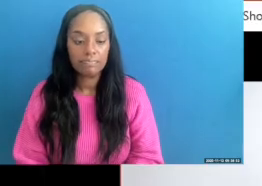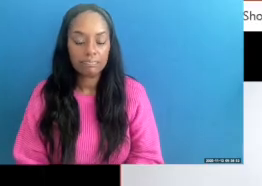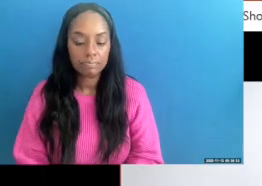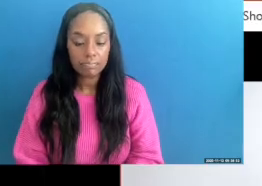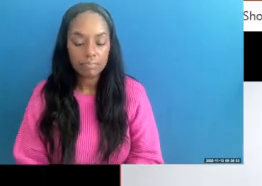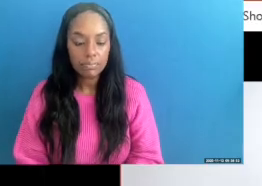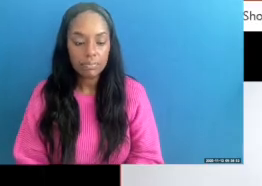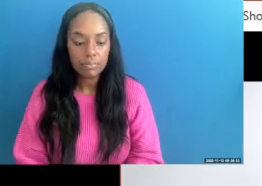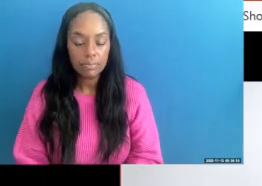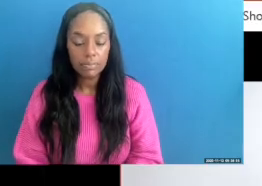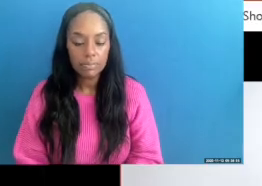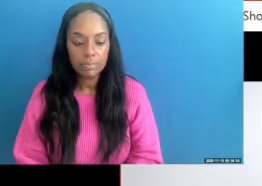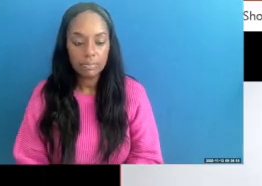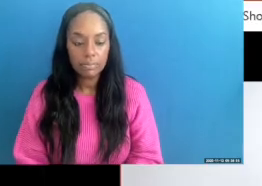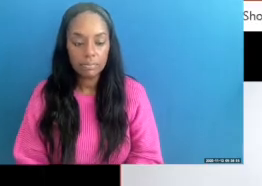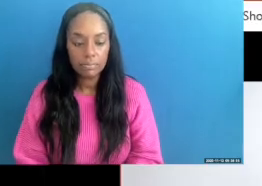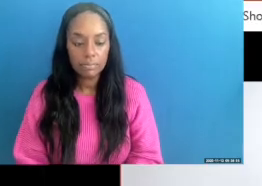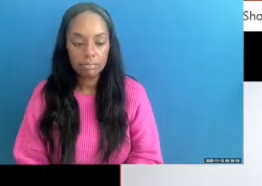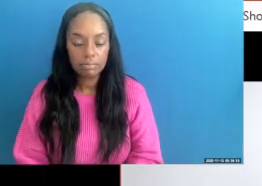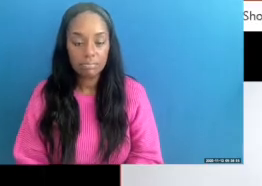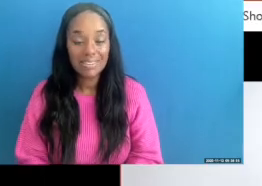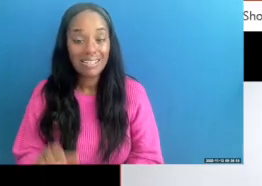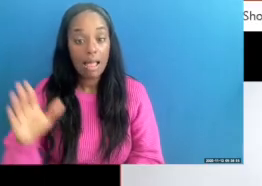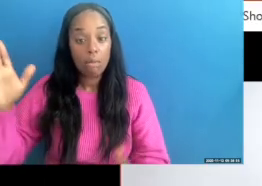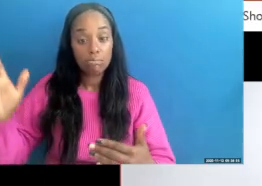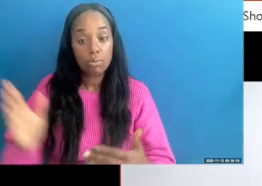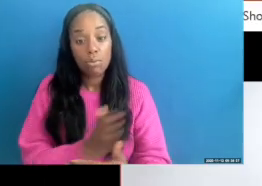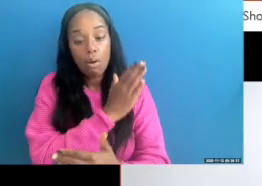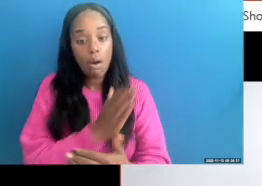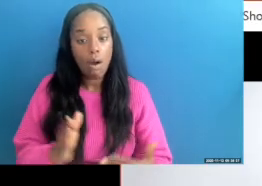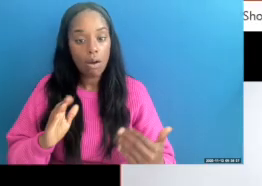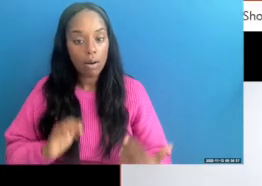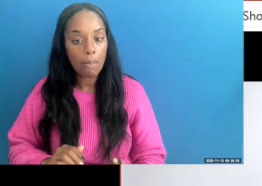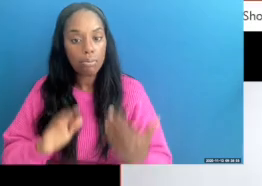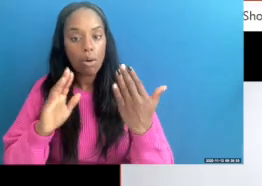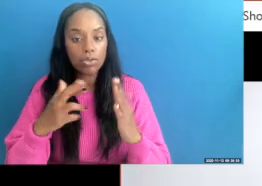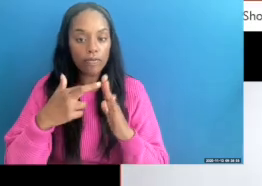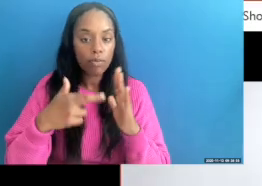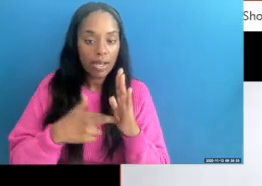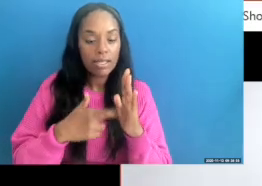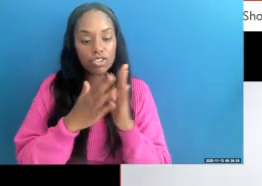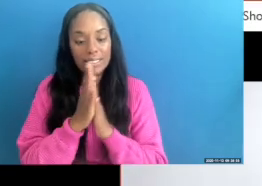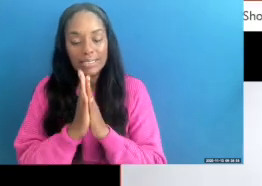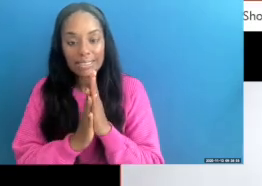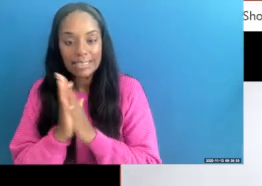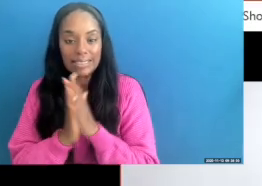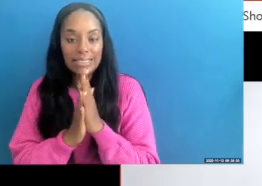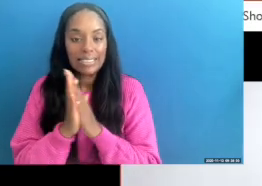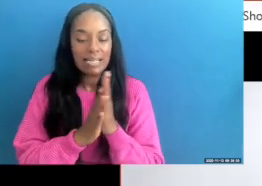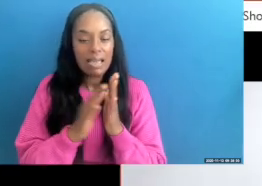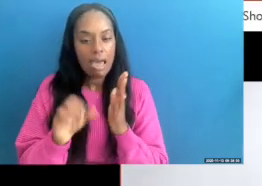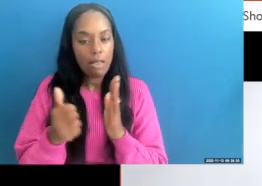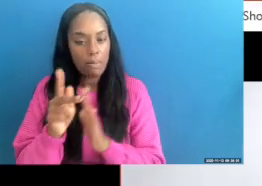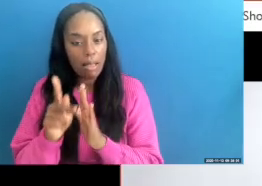indisputable that that broad approach of regulations, of incentives, of other